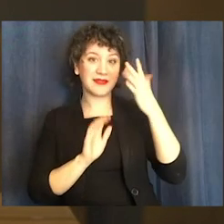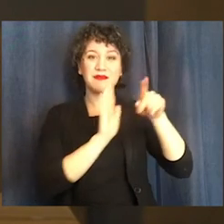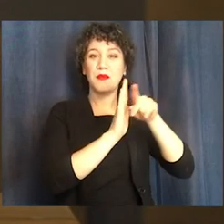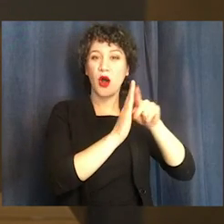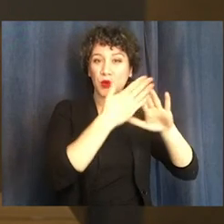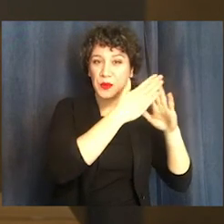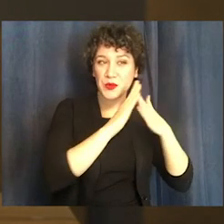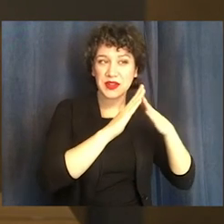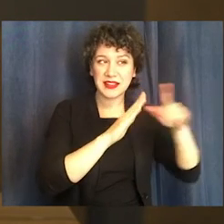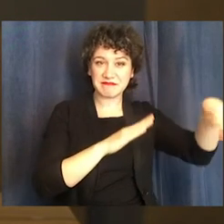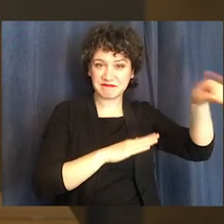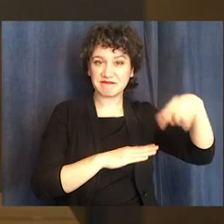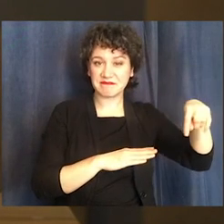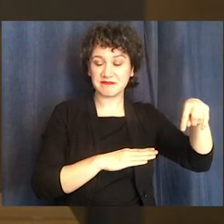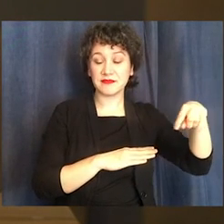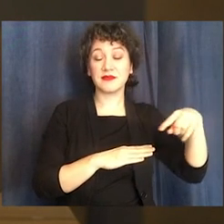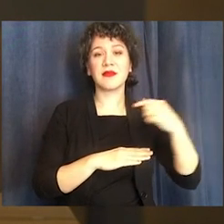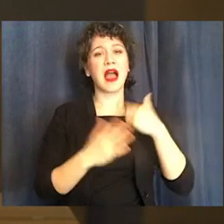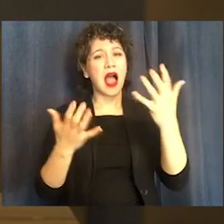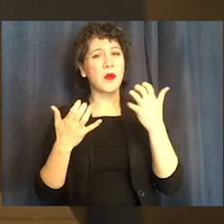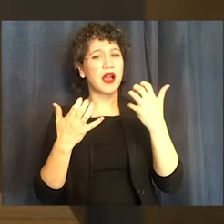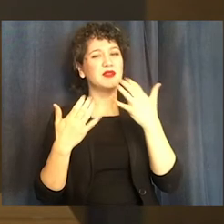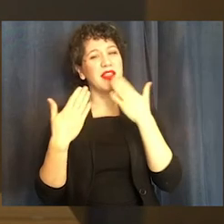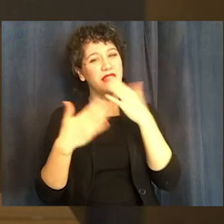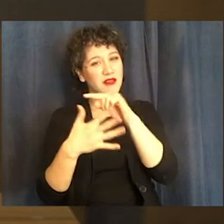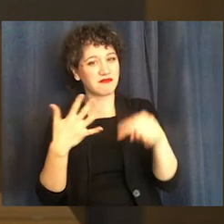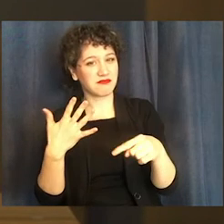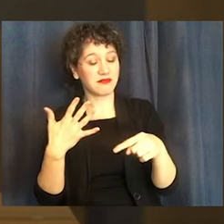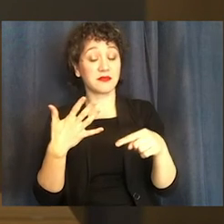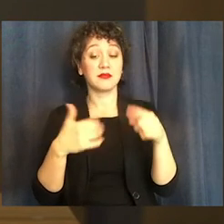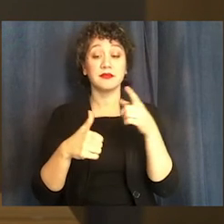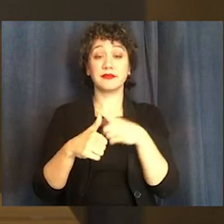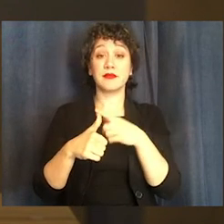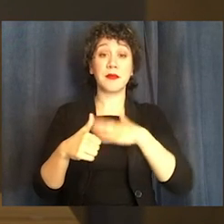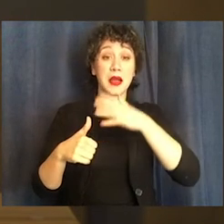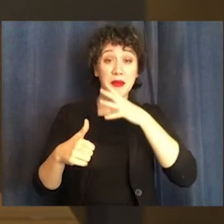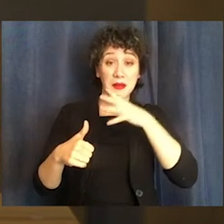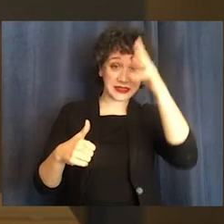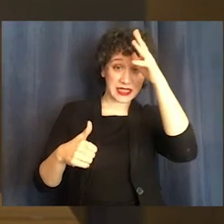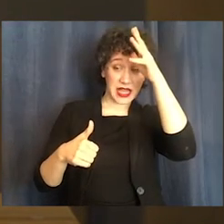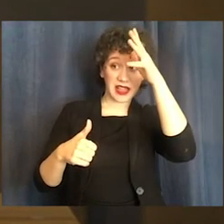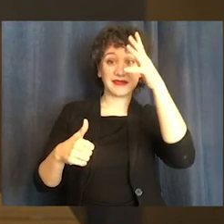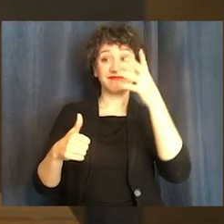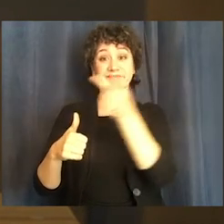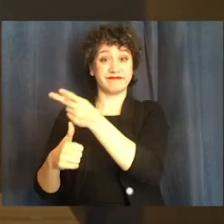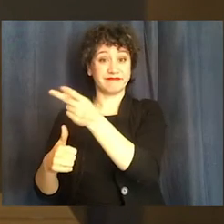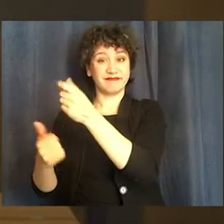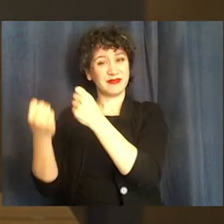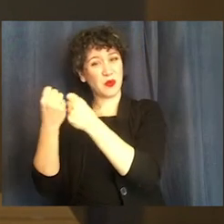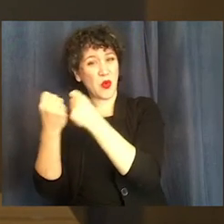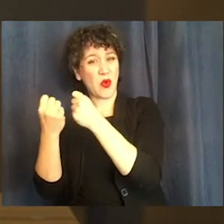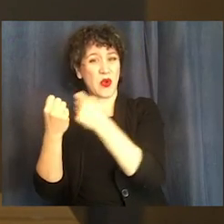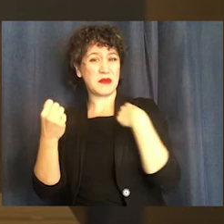to say some thank yous. I'd like to thank my mom and my dad for supporting me up to this point and encouraging me to want